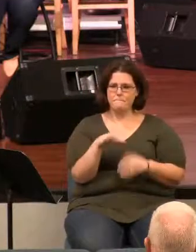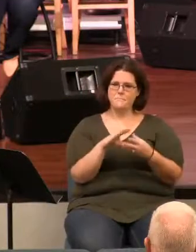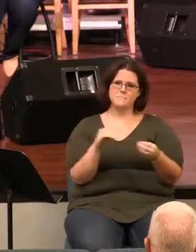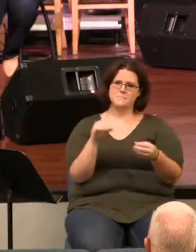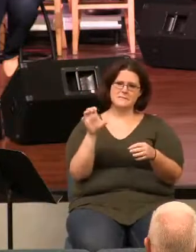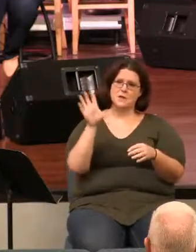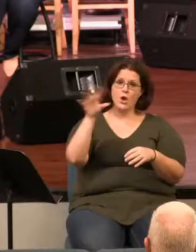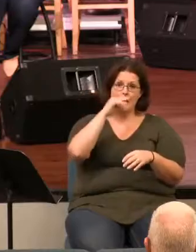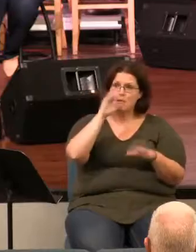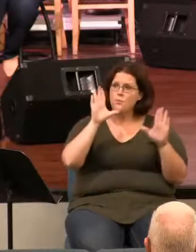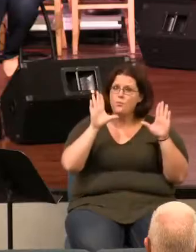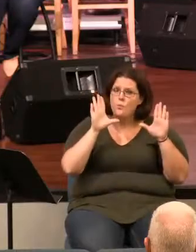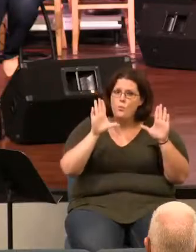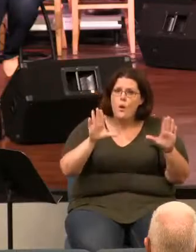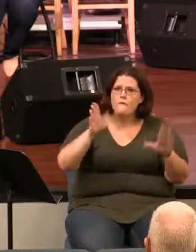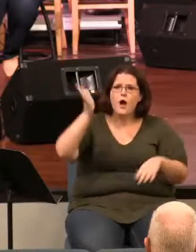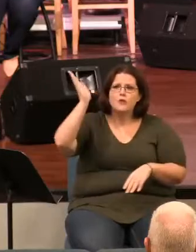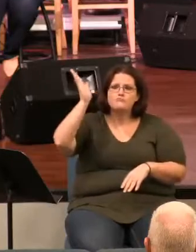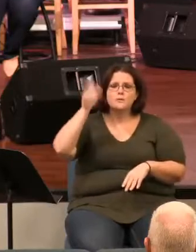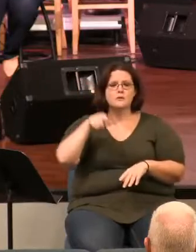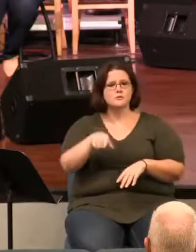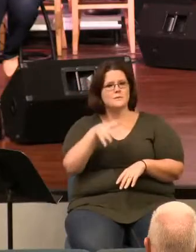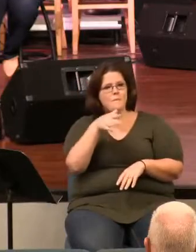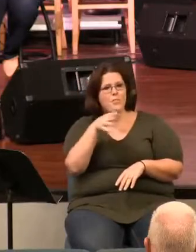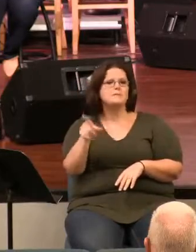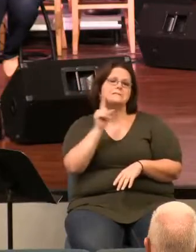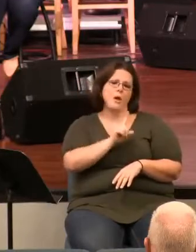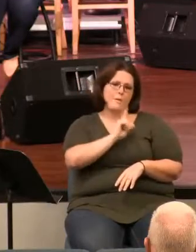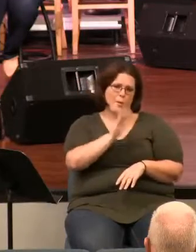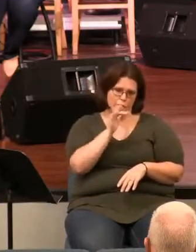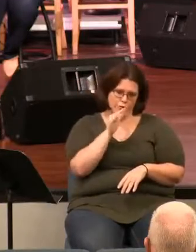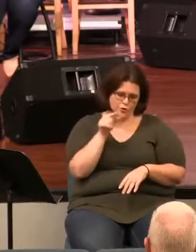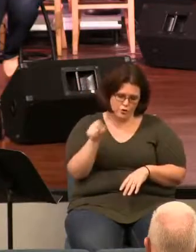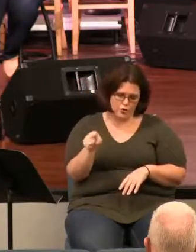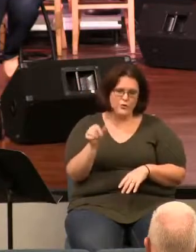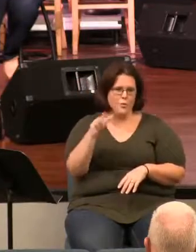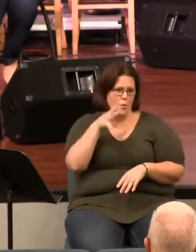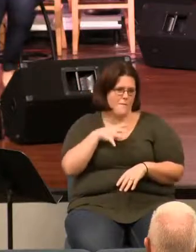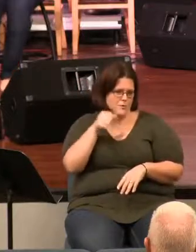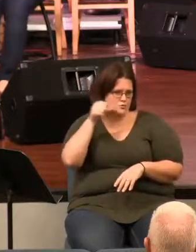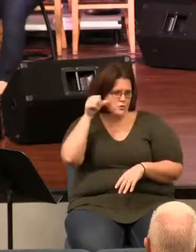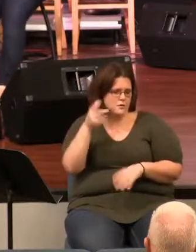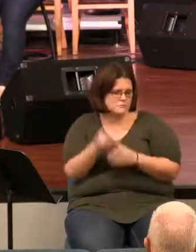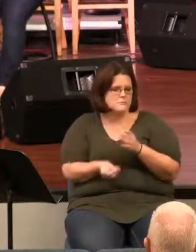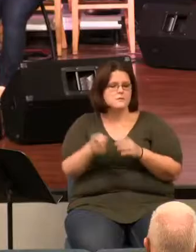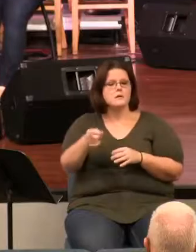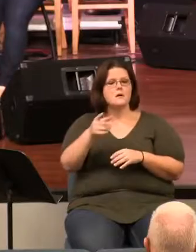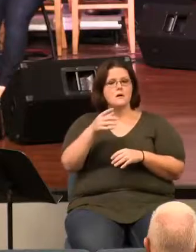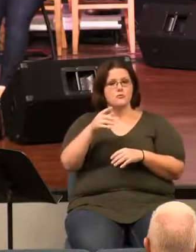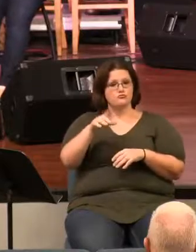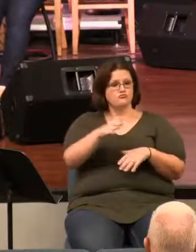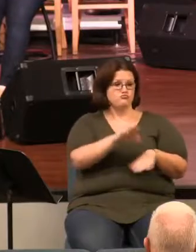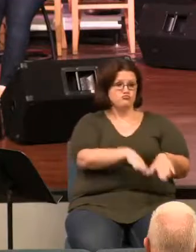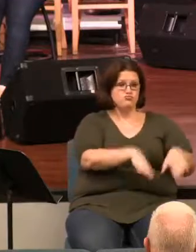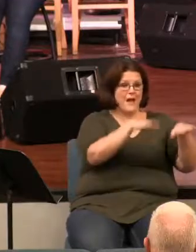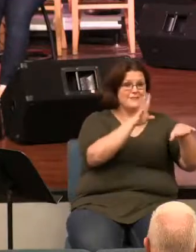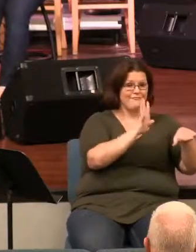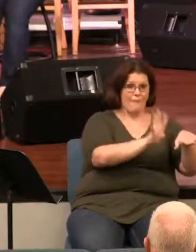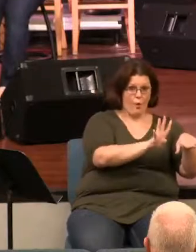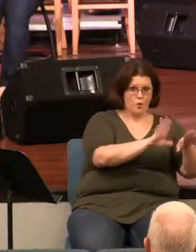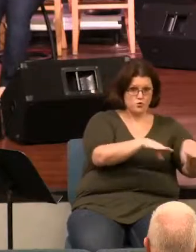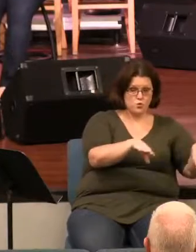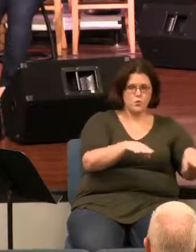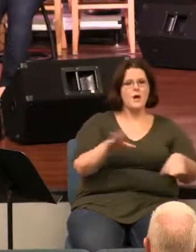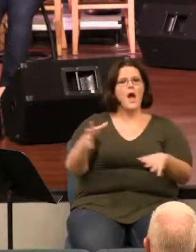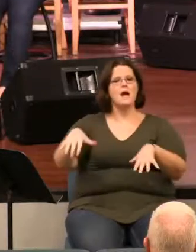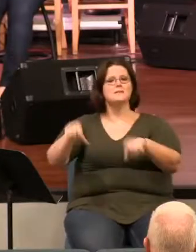marvelous job. She was a mom, a single mom, who not only raised 4 kids, but adopted a couple more. She, when her kids